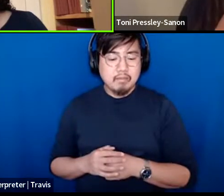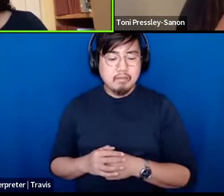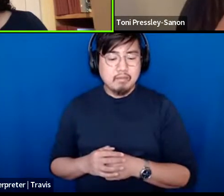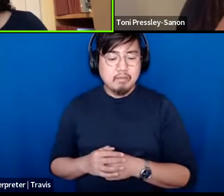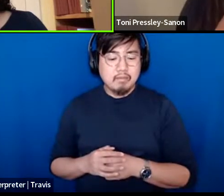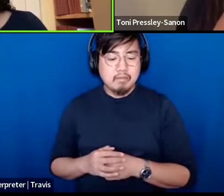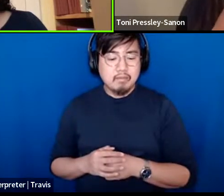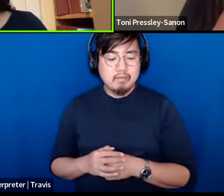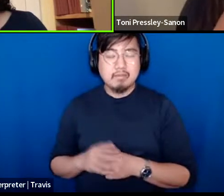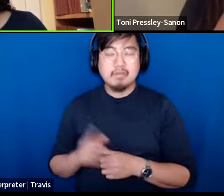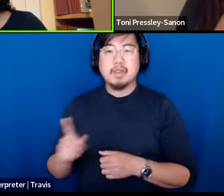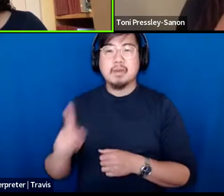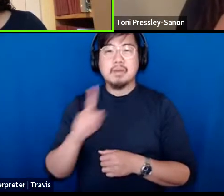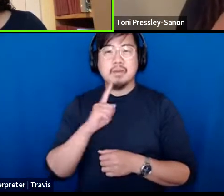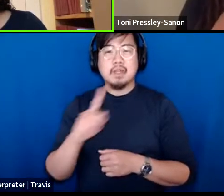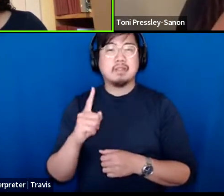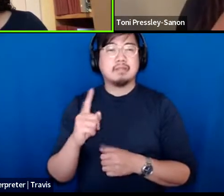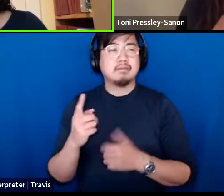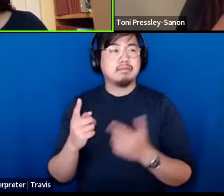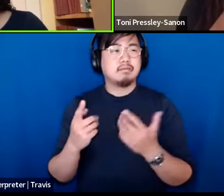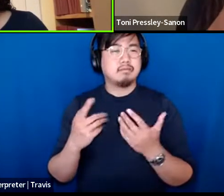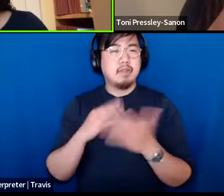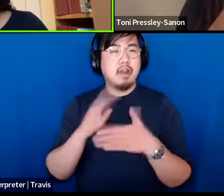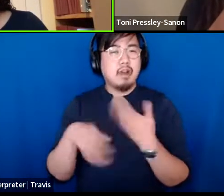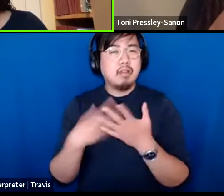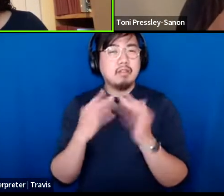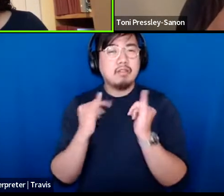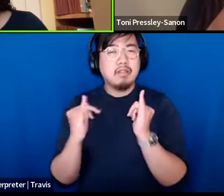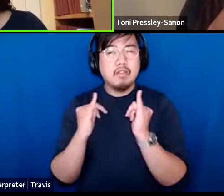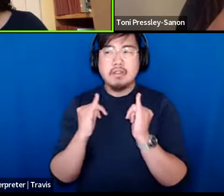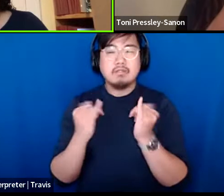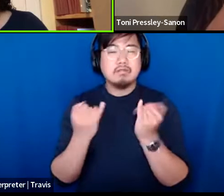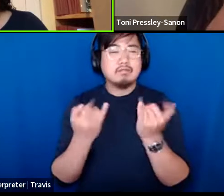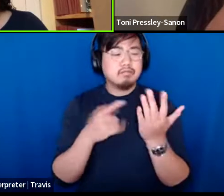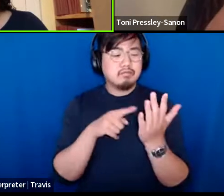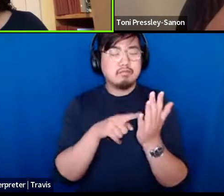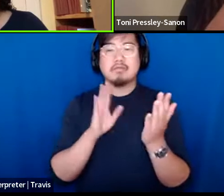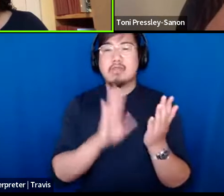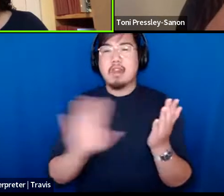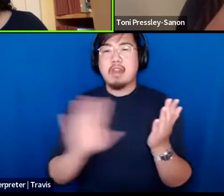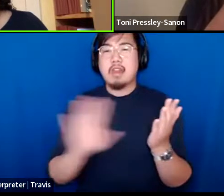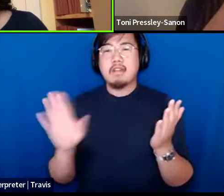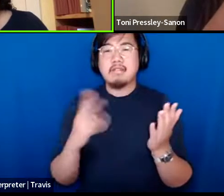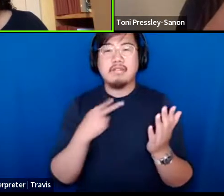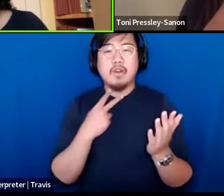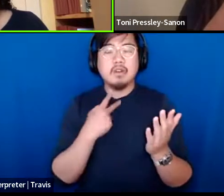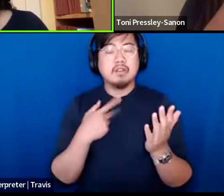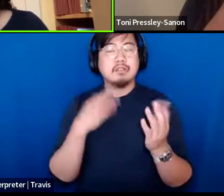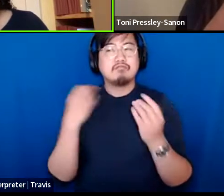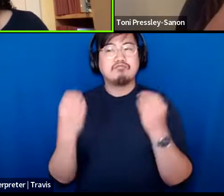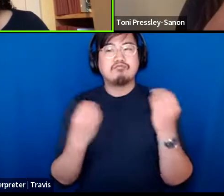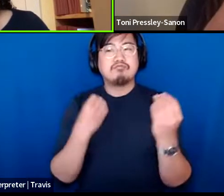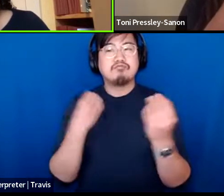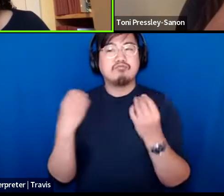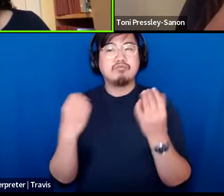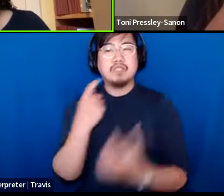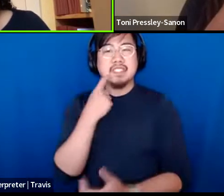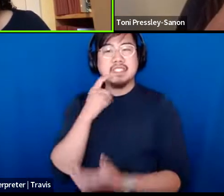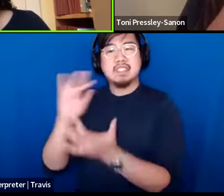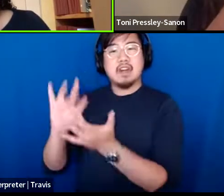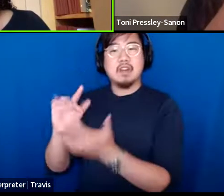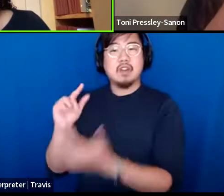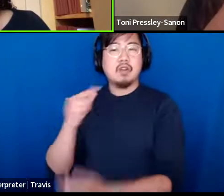marinating in these voices for really 5 years, I was just in contact with Reverend Angel this